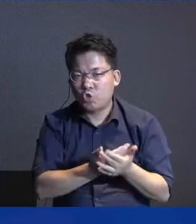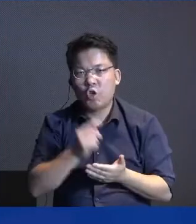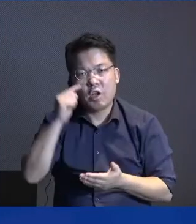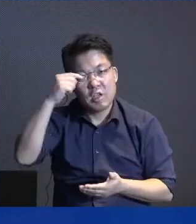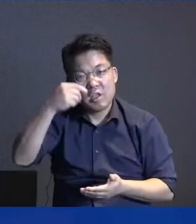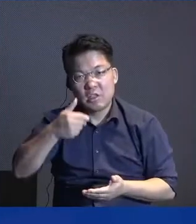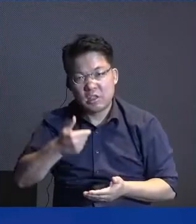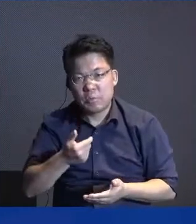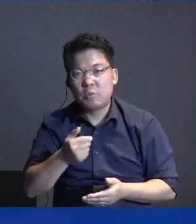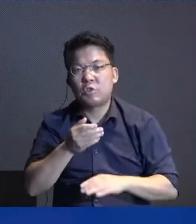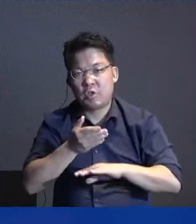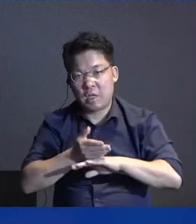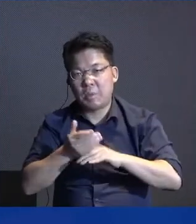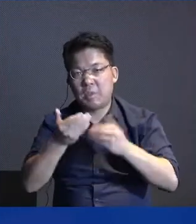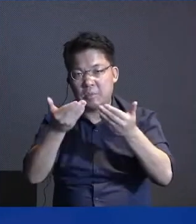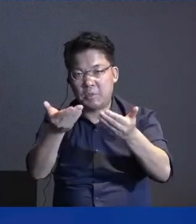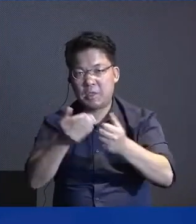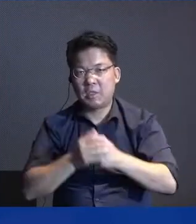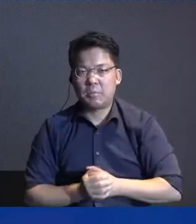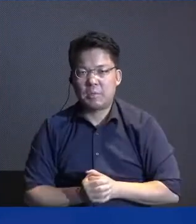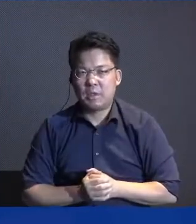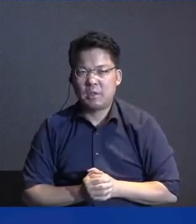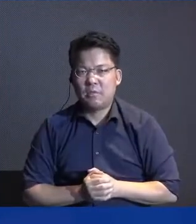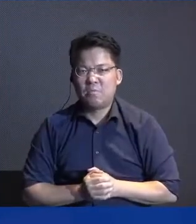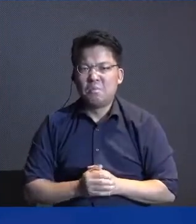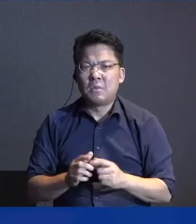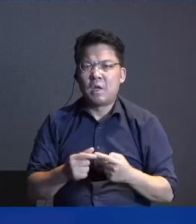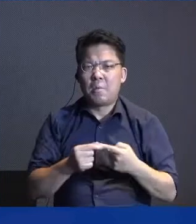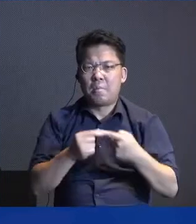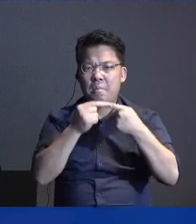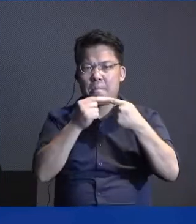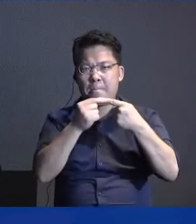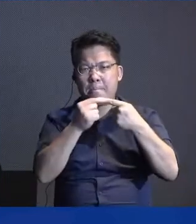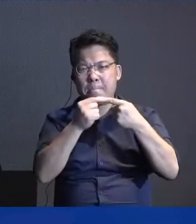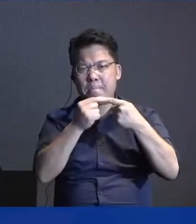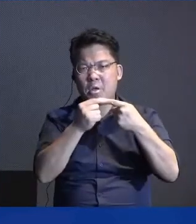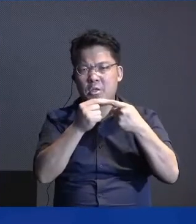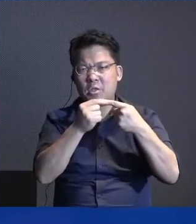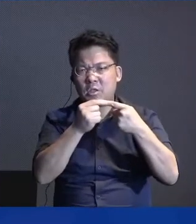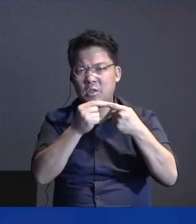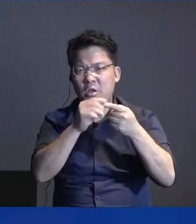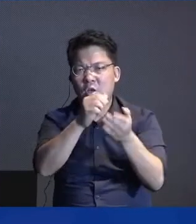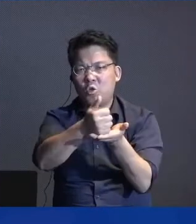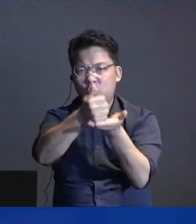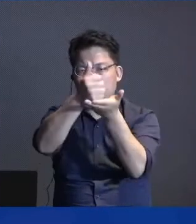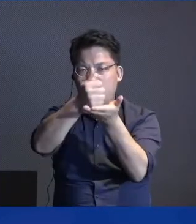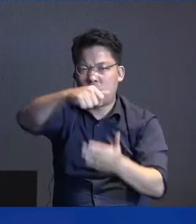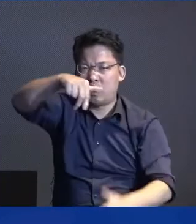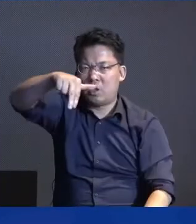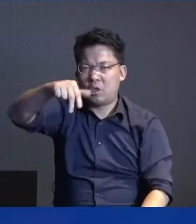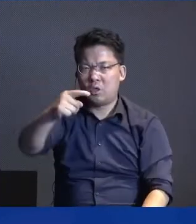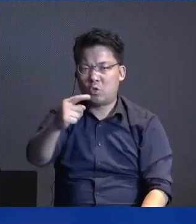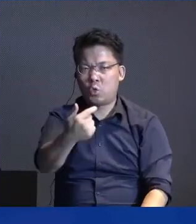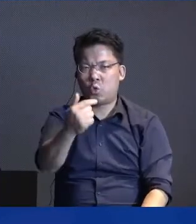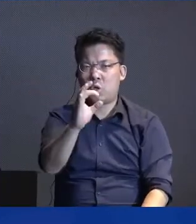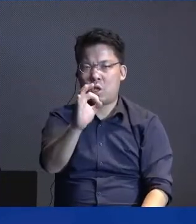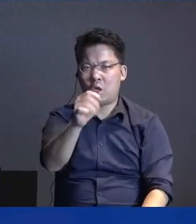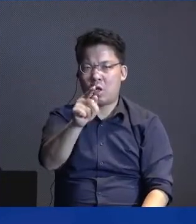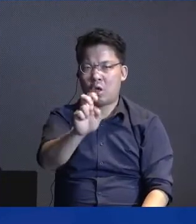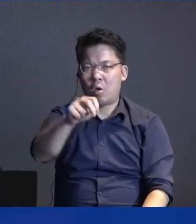Firstly, the problem with this term dignity is that it has been conceptualized in very different